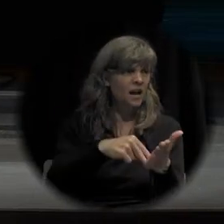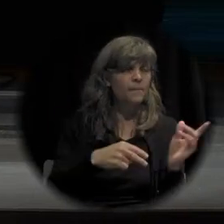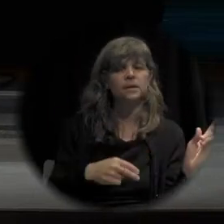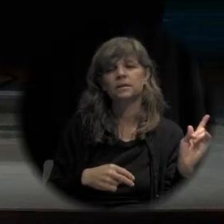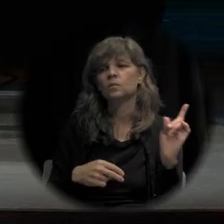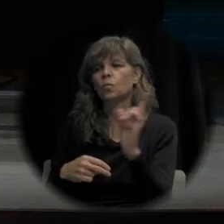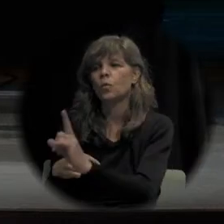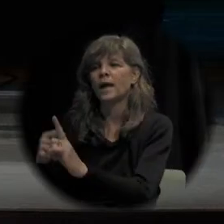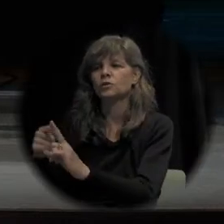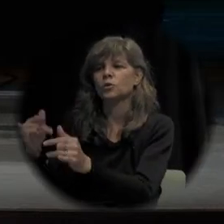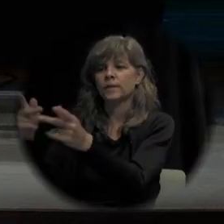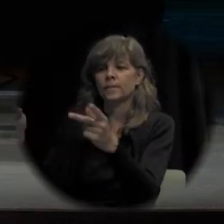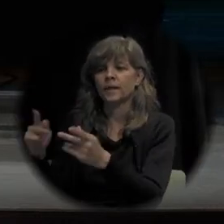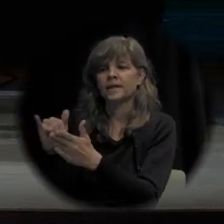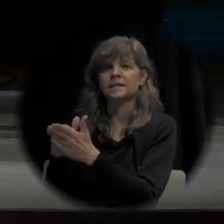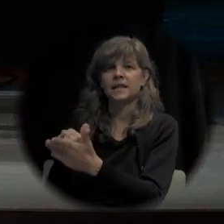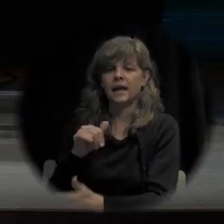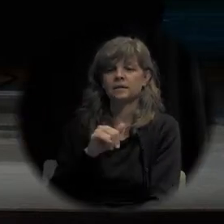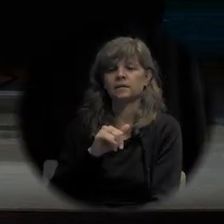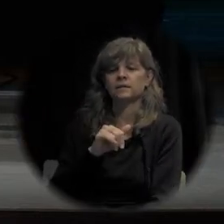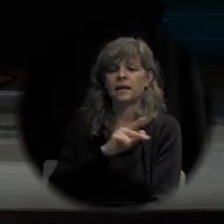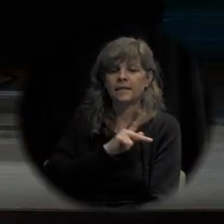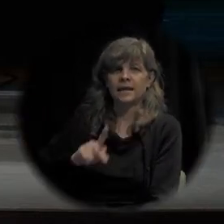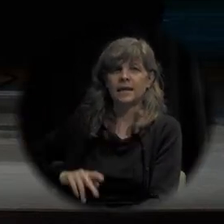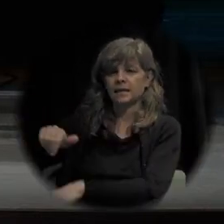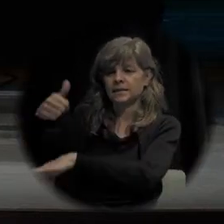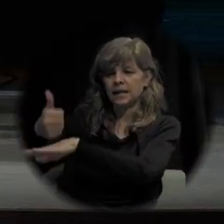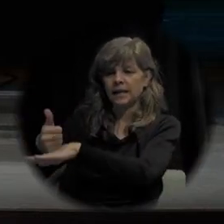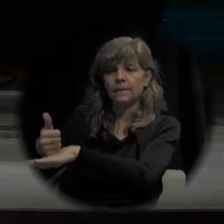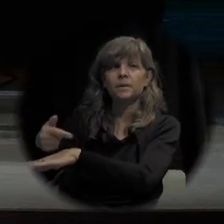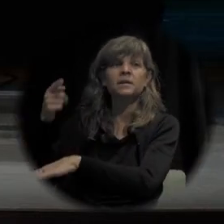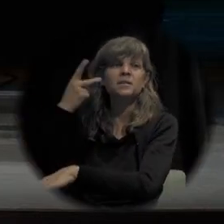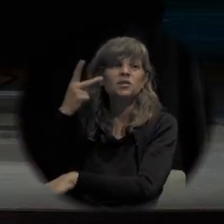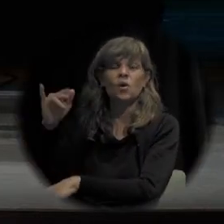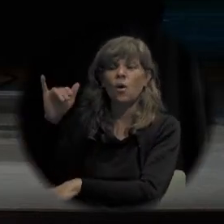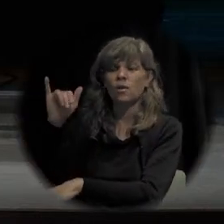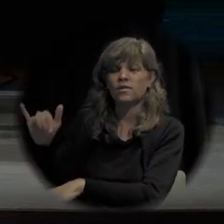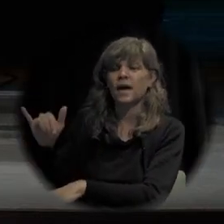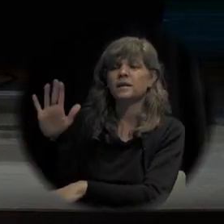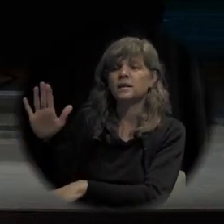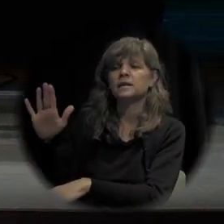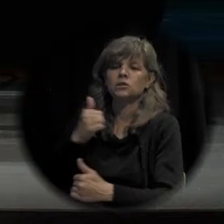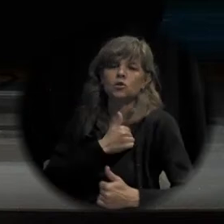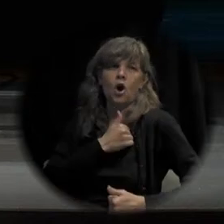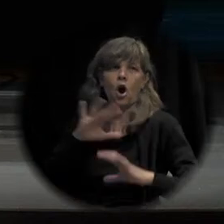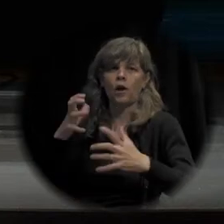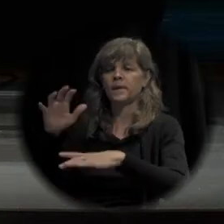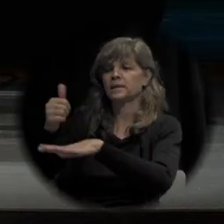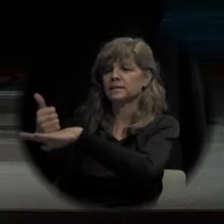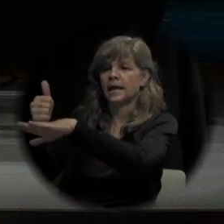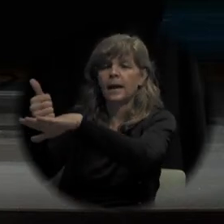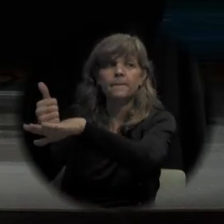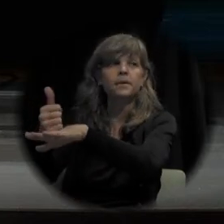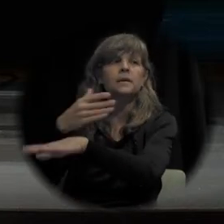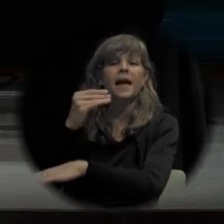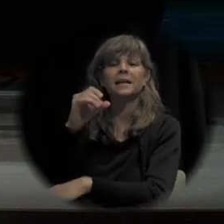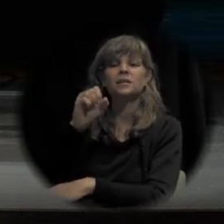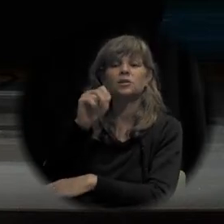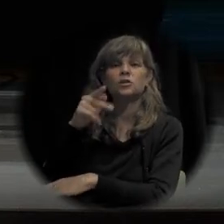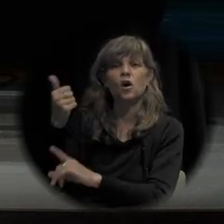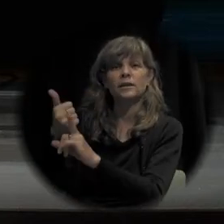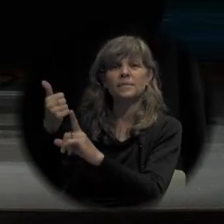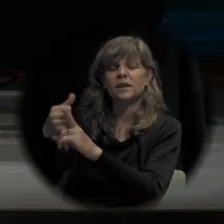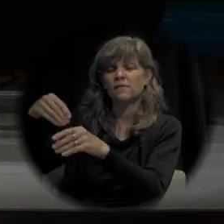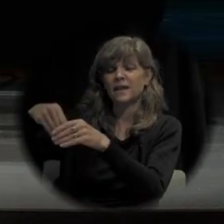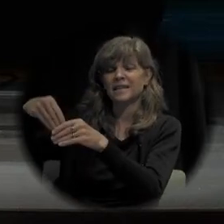encamped. And David saw the place where Saul lay with Abner, son of Ner, the commander of his army. Saul was lying within the encampment